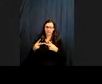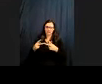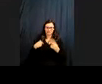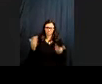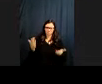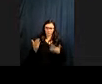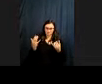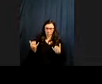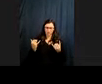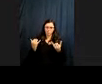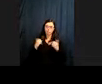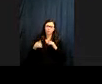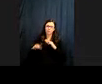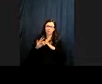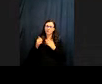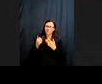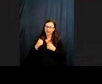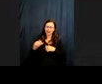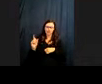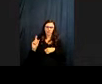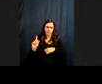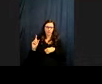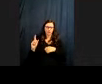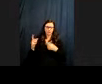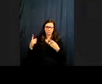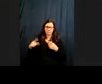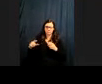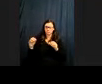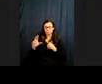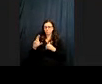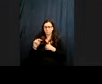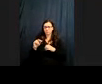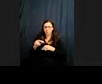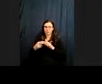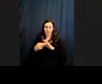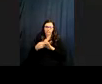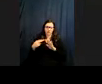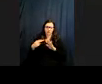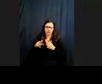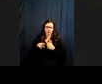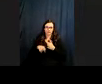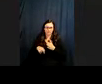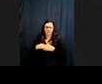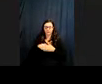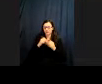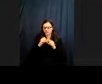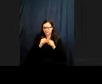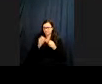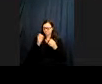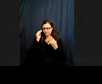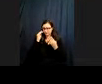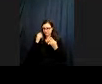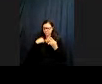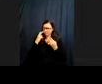and try to find anywhere where there are no unmarked graves. We keep thinking we're